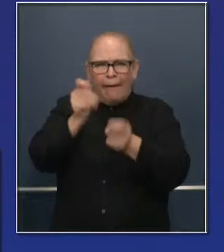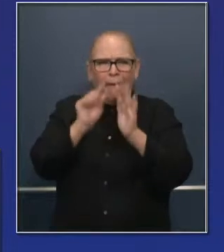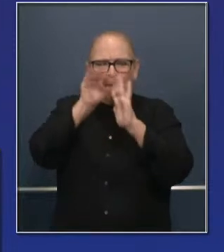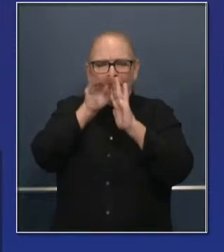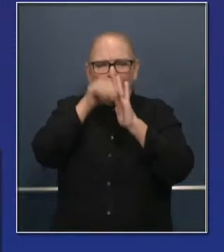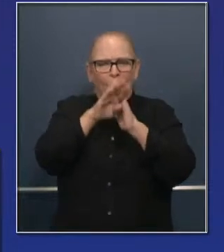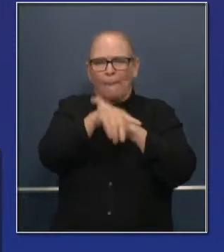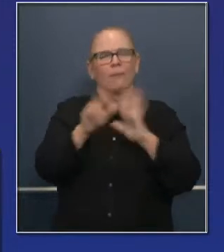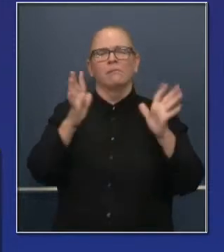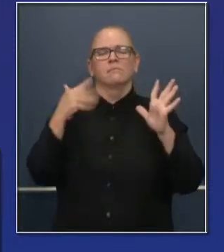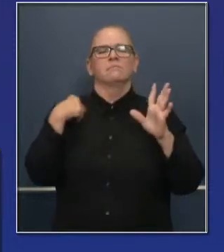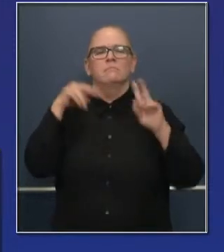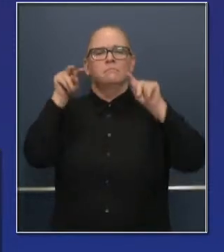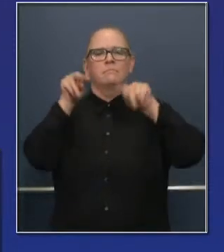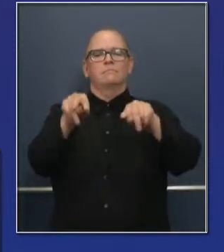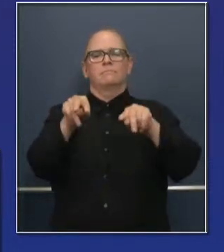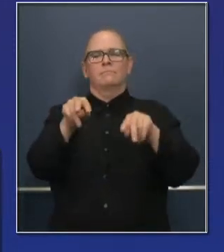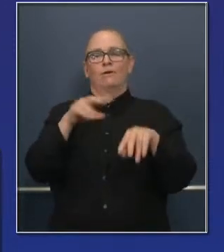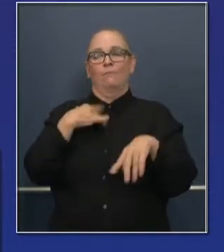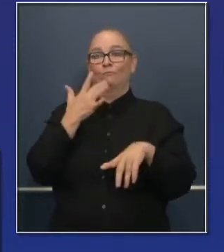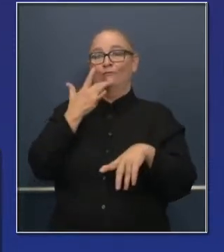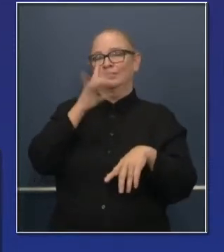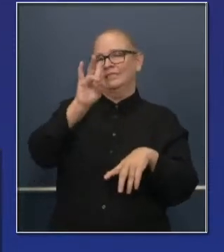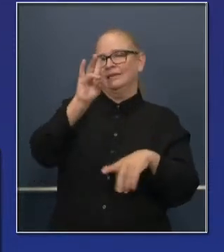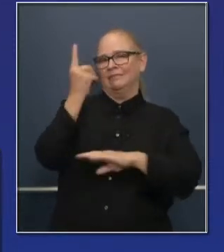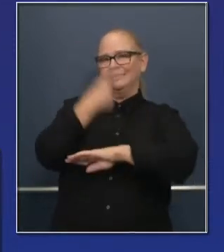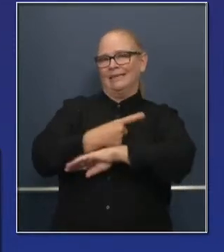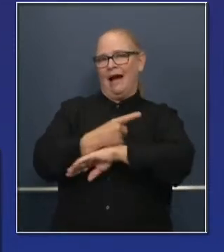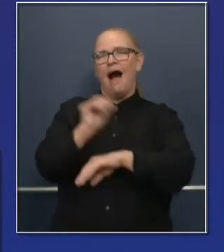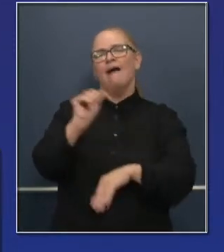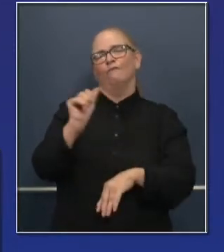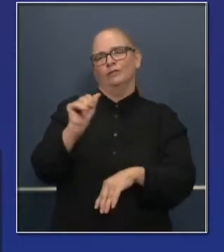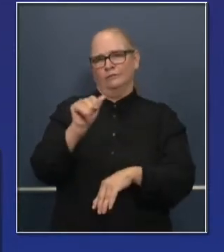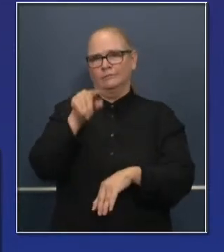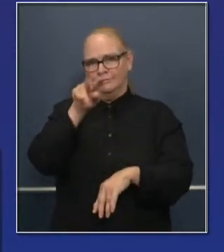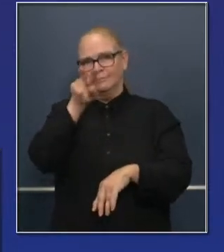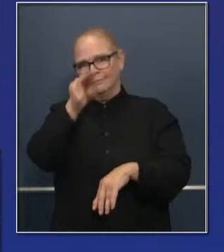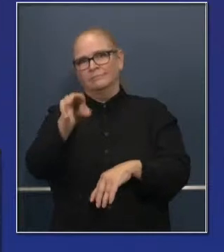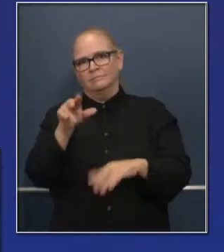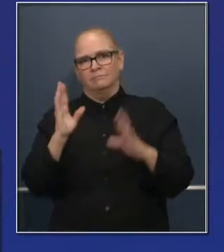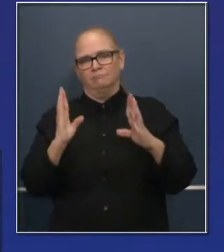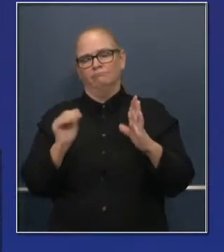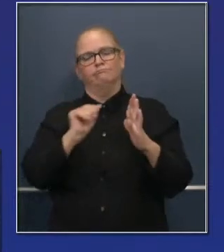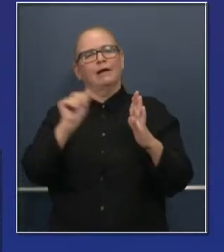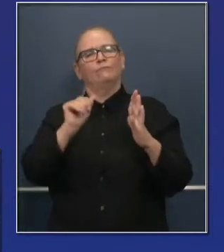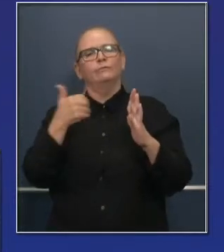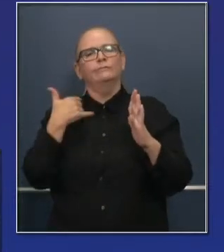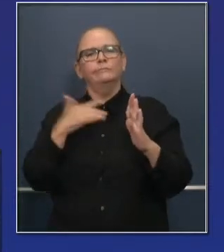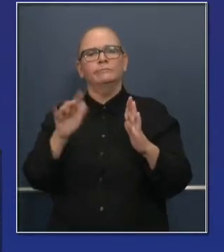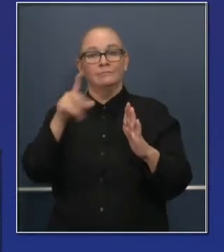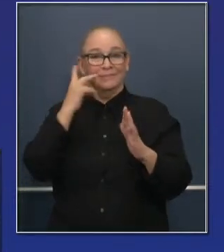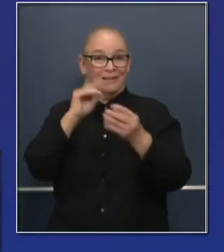Mondays. That's why the 7-day average becomes even more important. And that 7-day average you'll see at